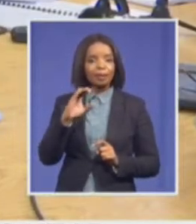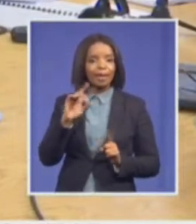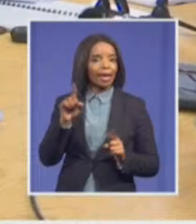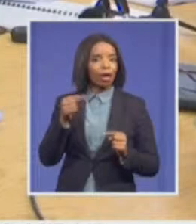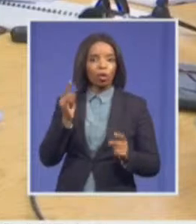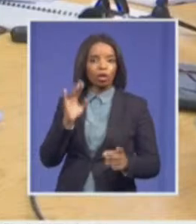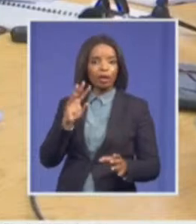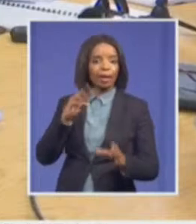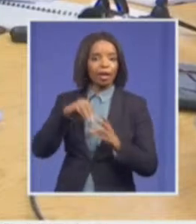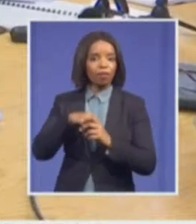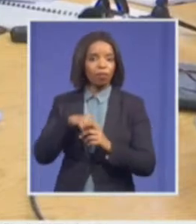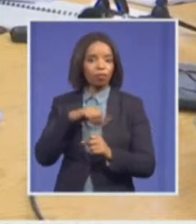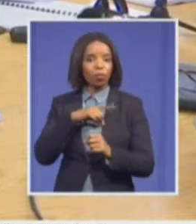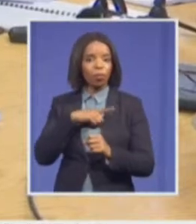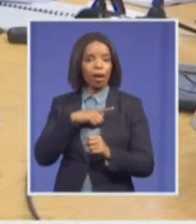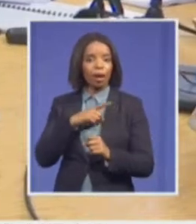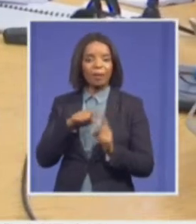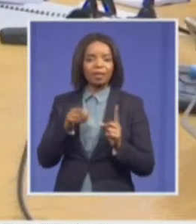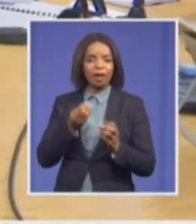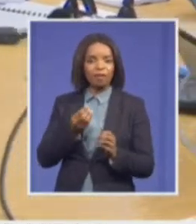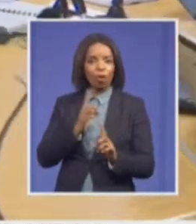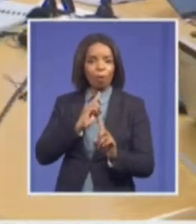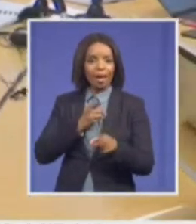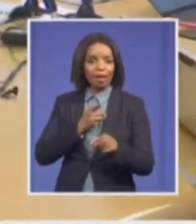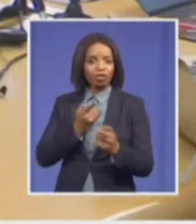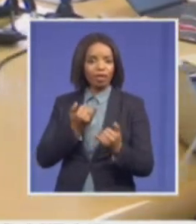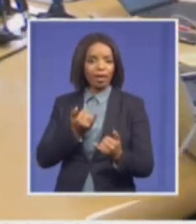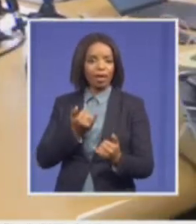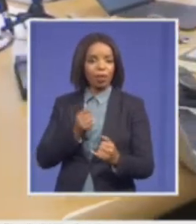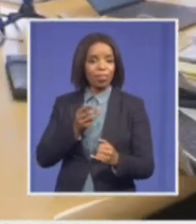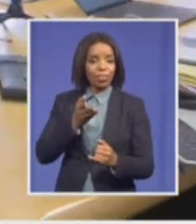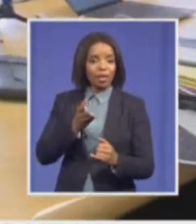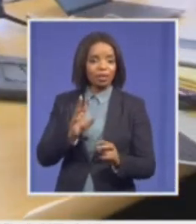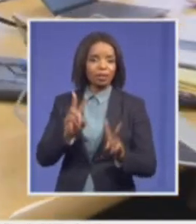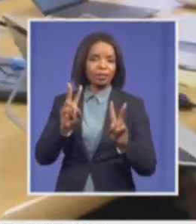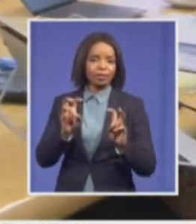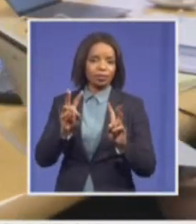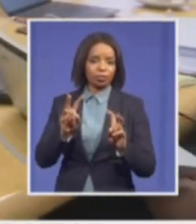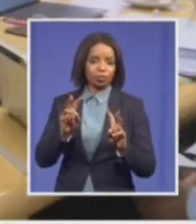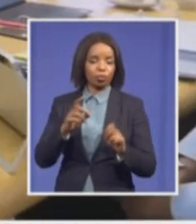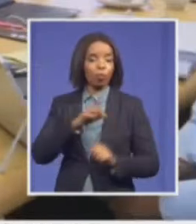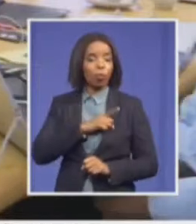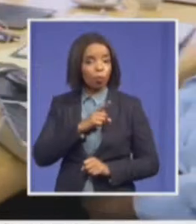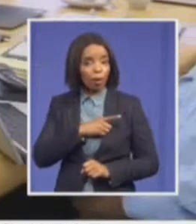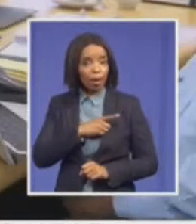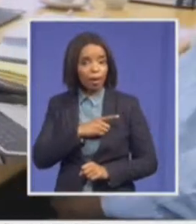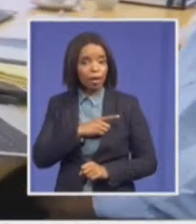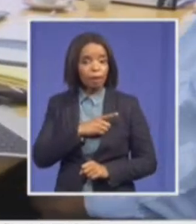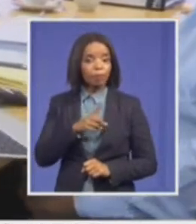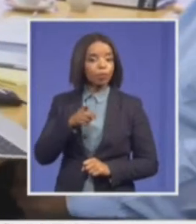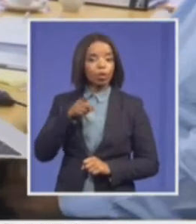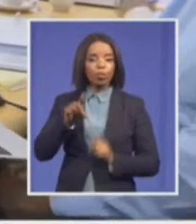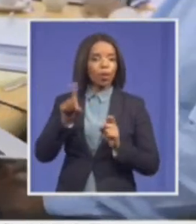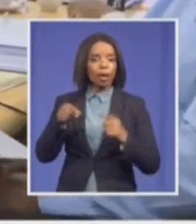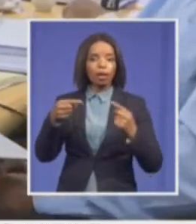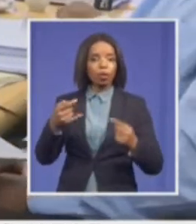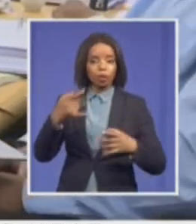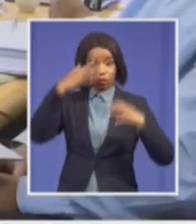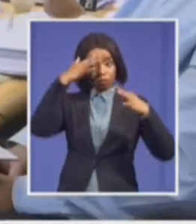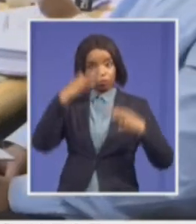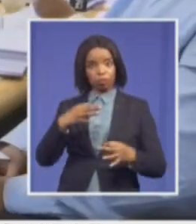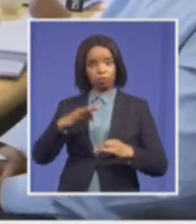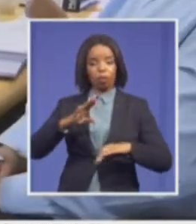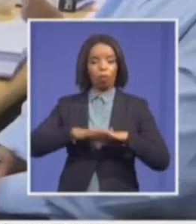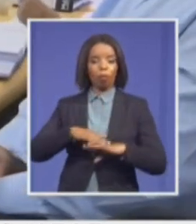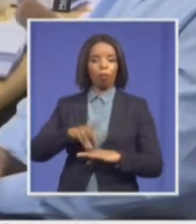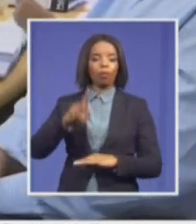kind of a issue because ultimately you can't make a judgment call on that. You have an affidavit under